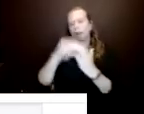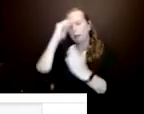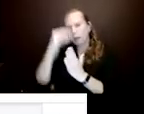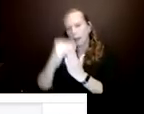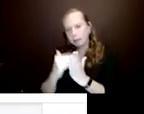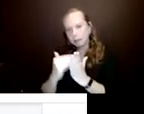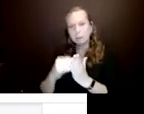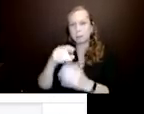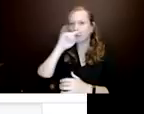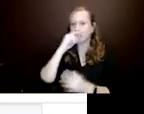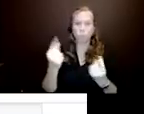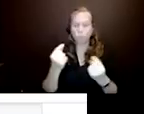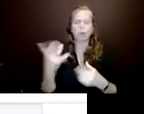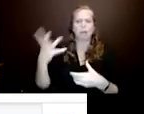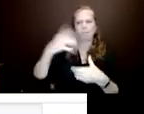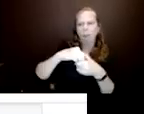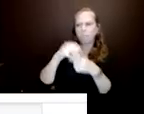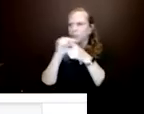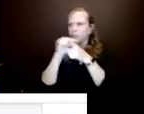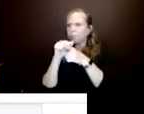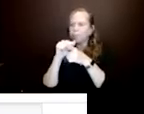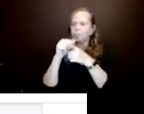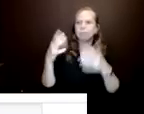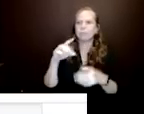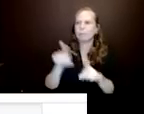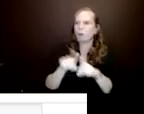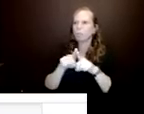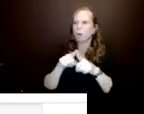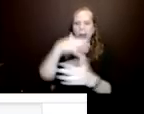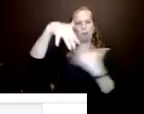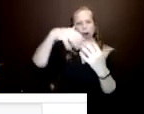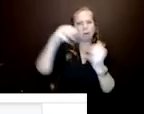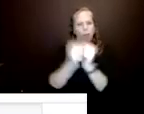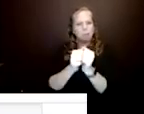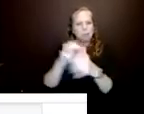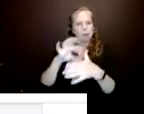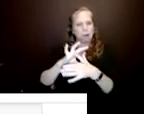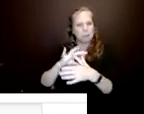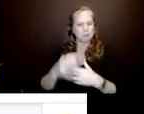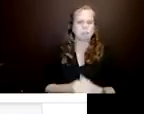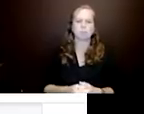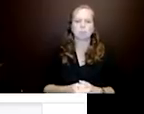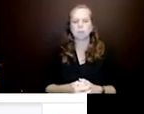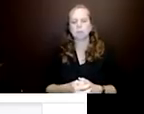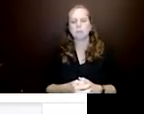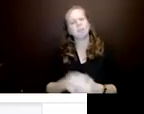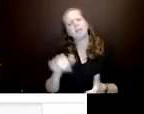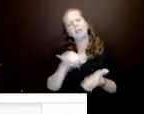to engage with, practice with, and interact with the content just a little bit more. So that's the